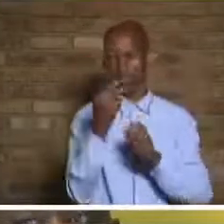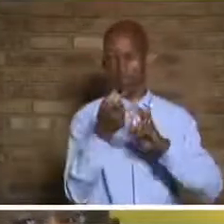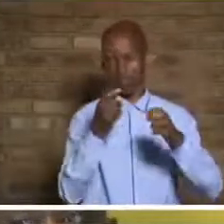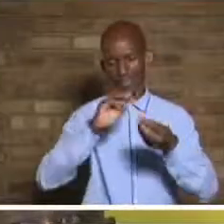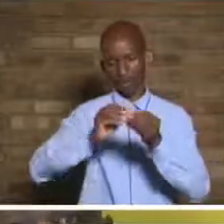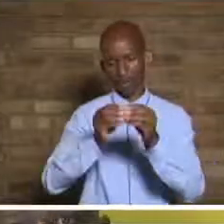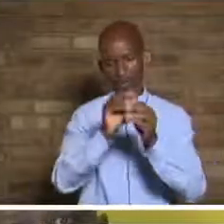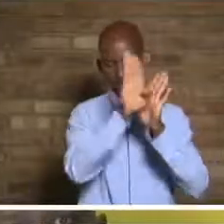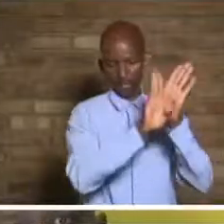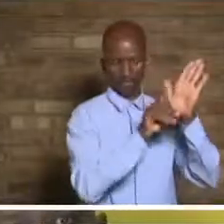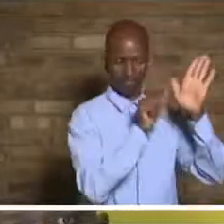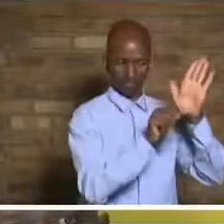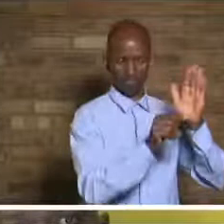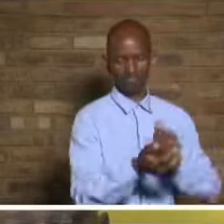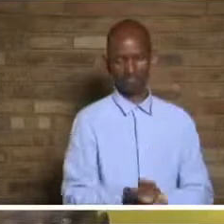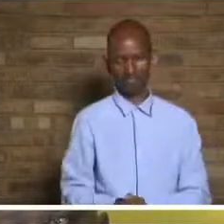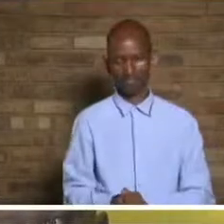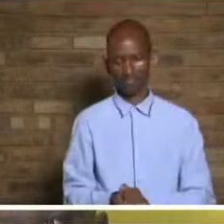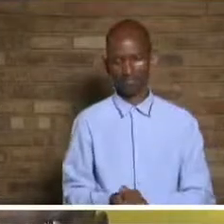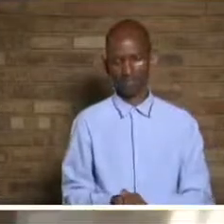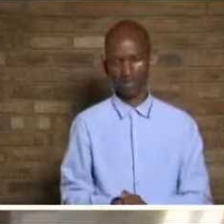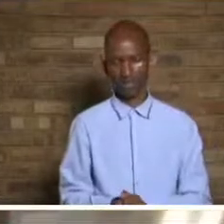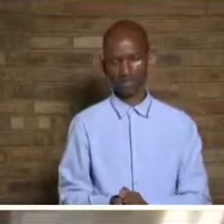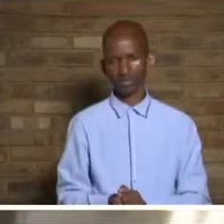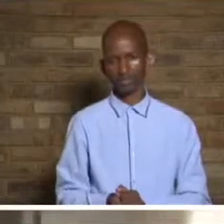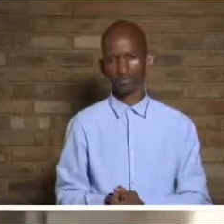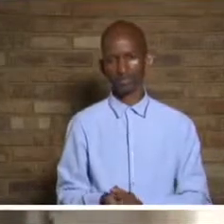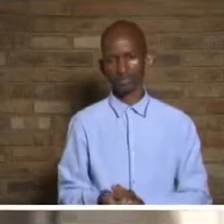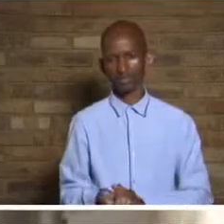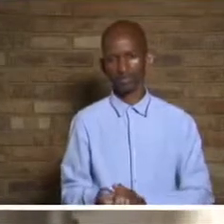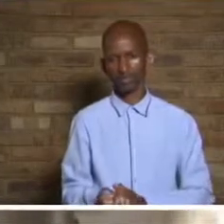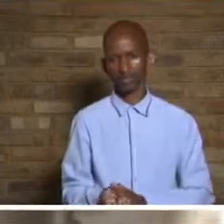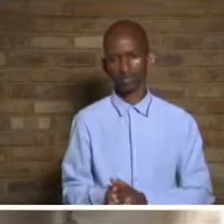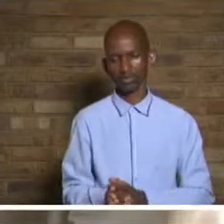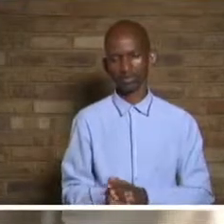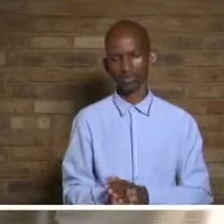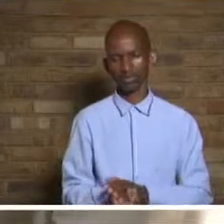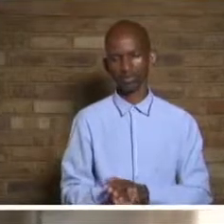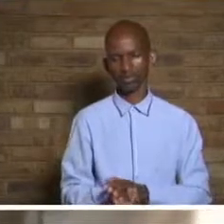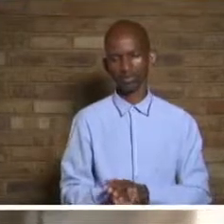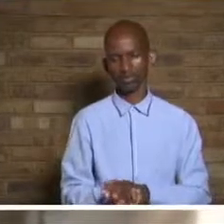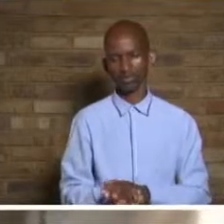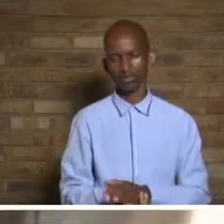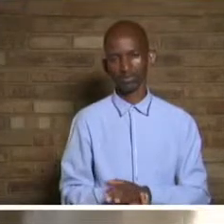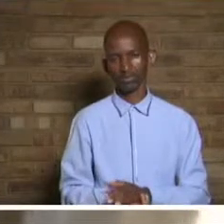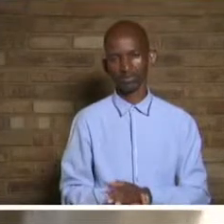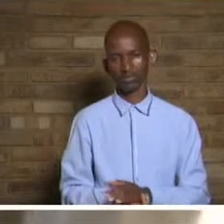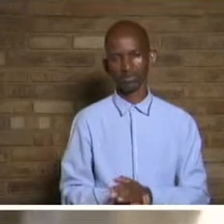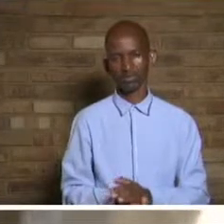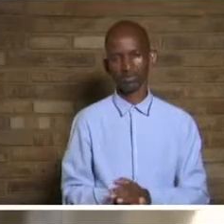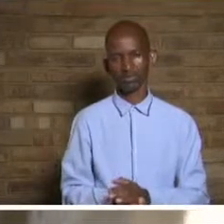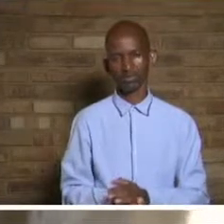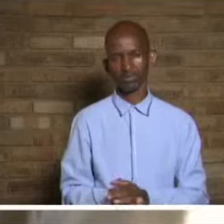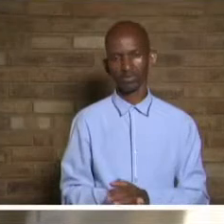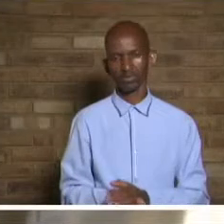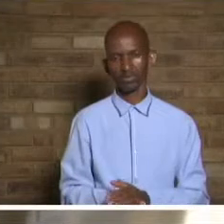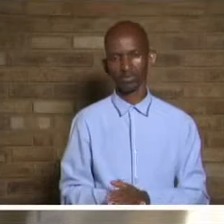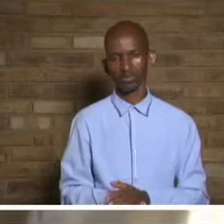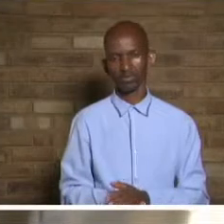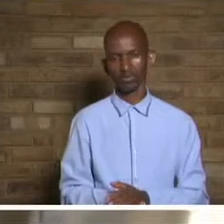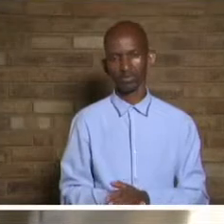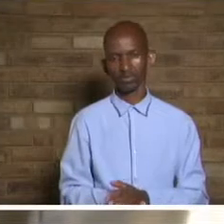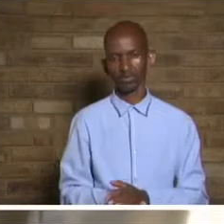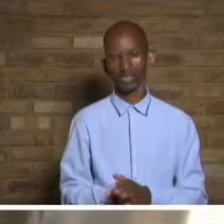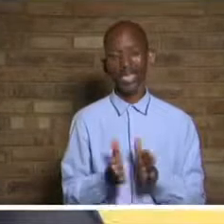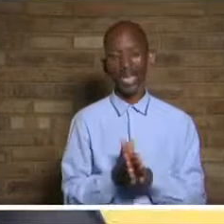bill. Labo abaqondayo izindaba ezivela kule sichibiyelo somthetho sisekelo. And we took